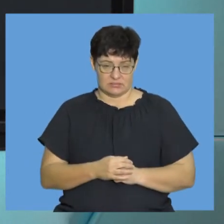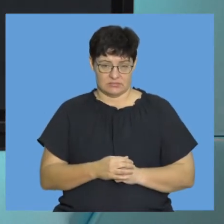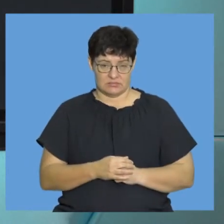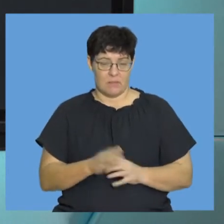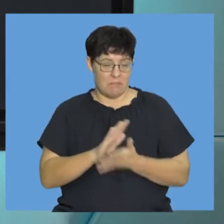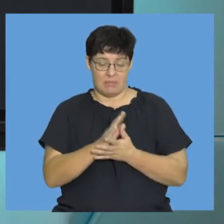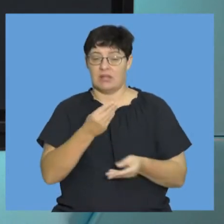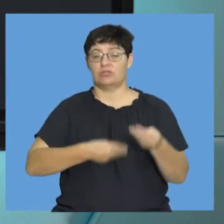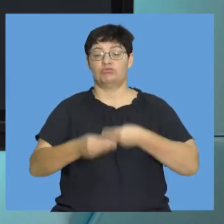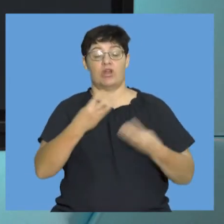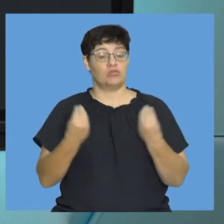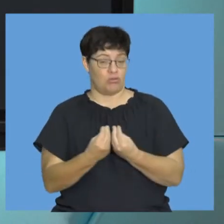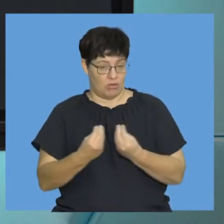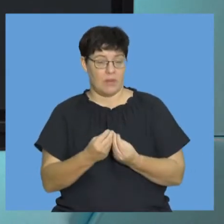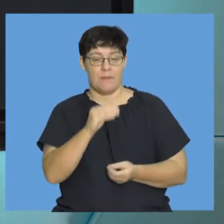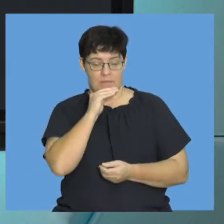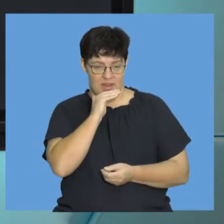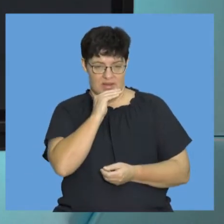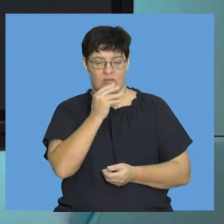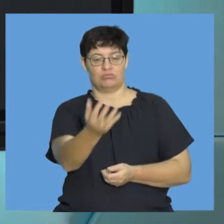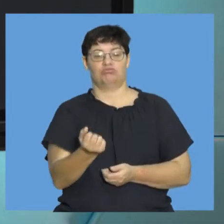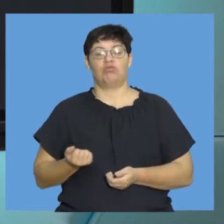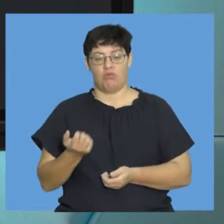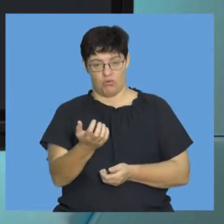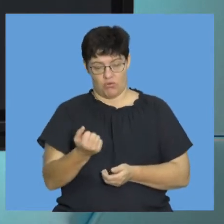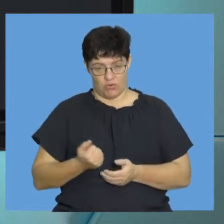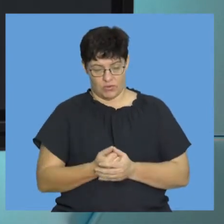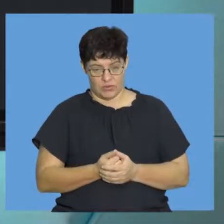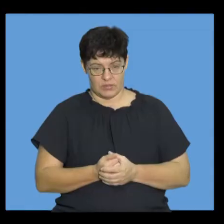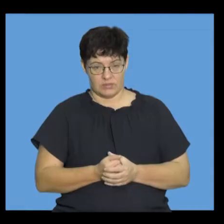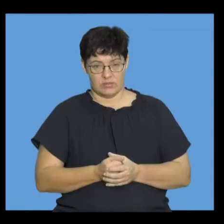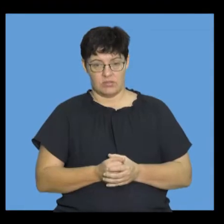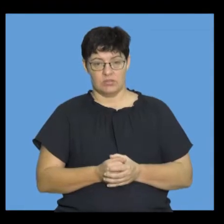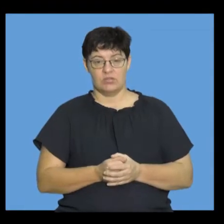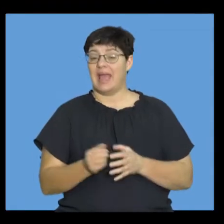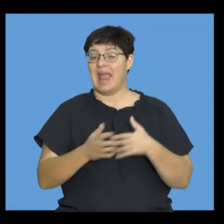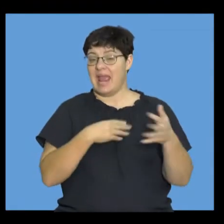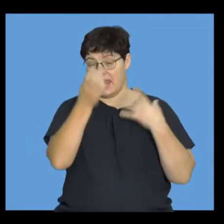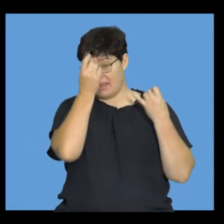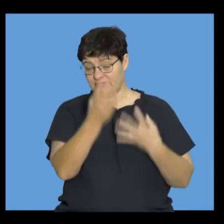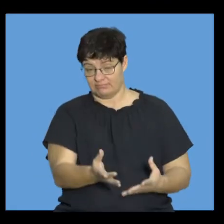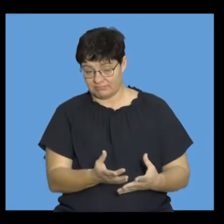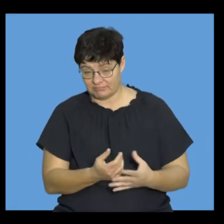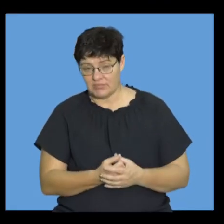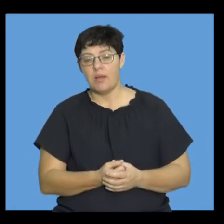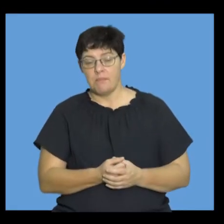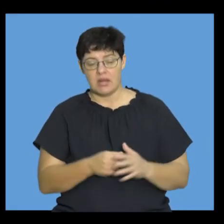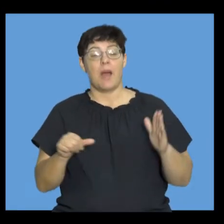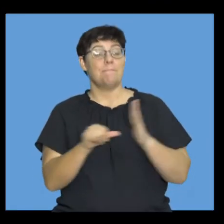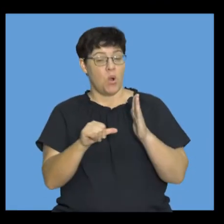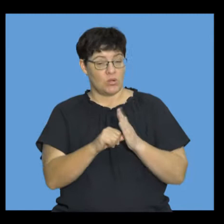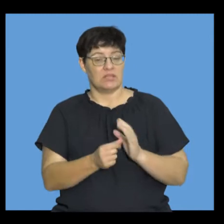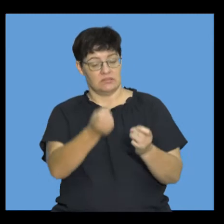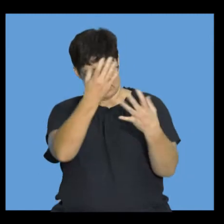trading stock, is regarded as drawings. So any information that is given to you for a very important